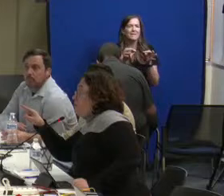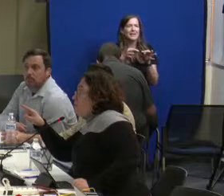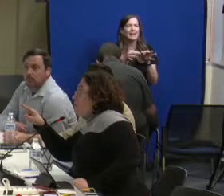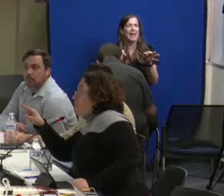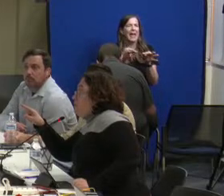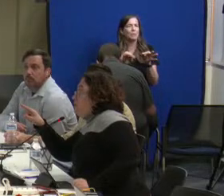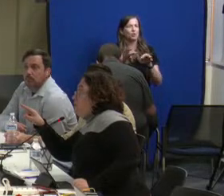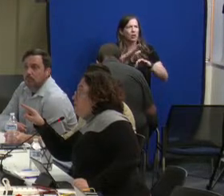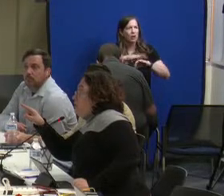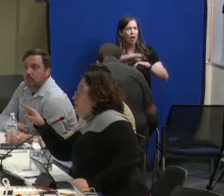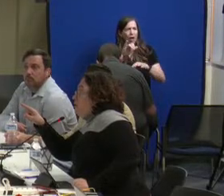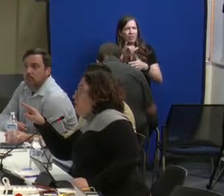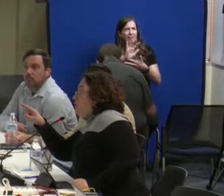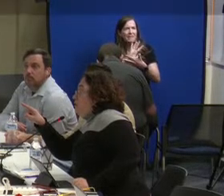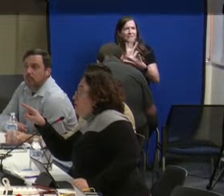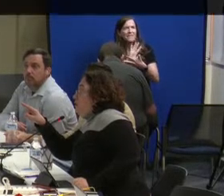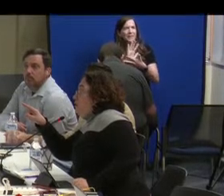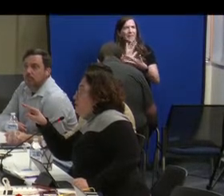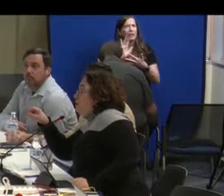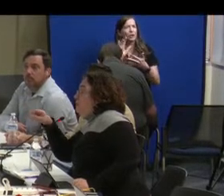hard of hearing members?